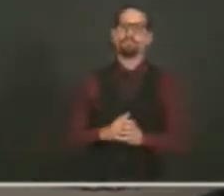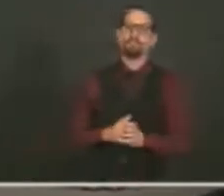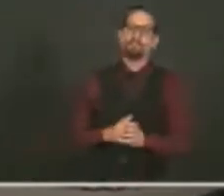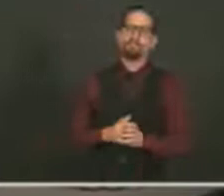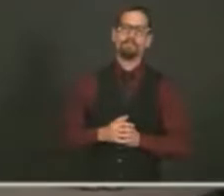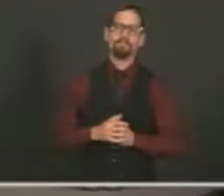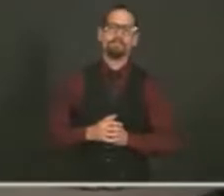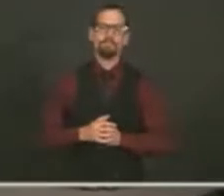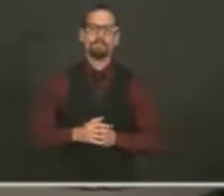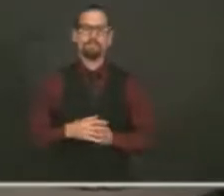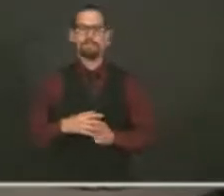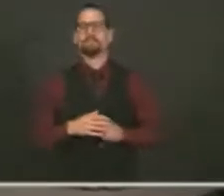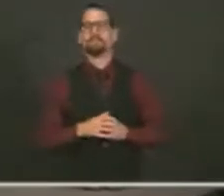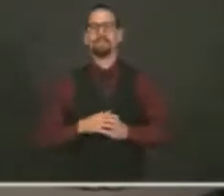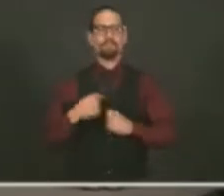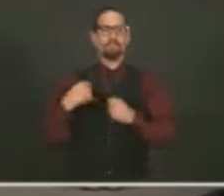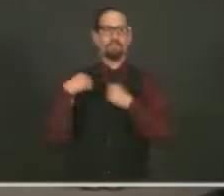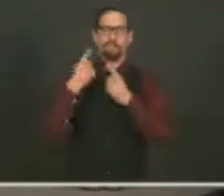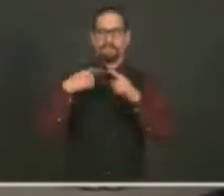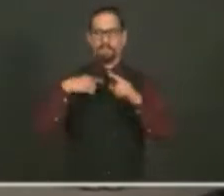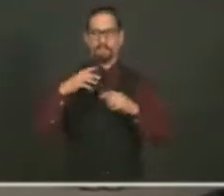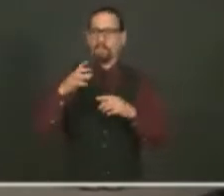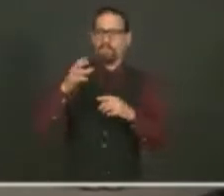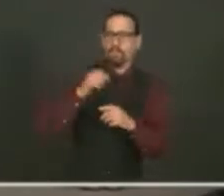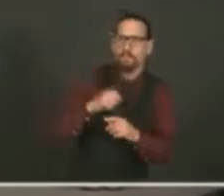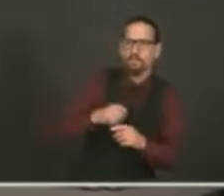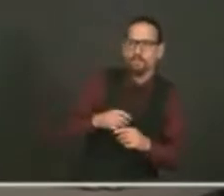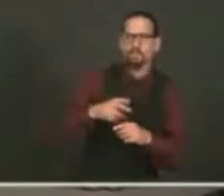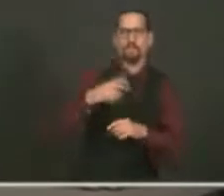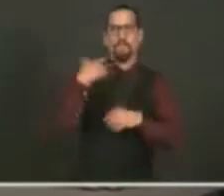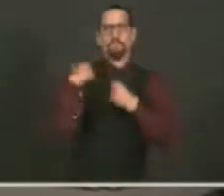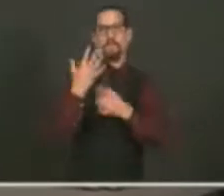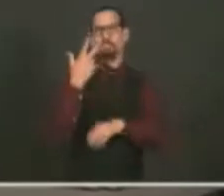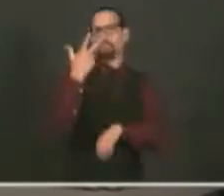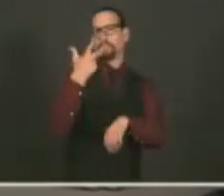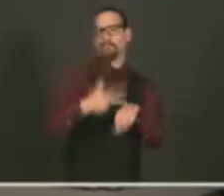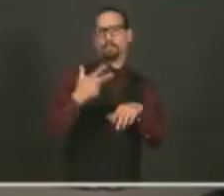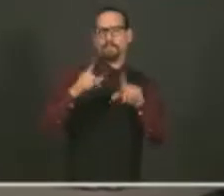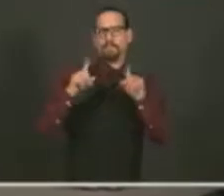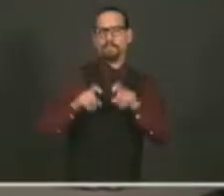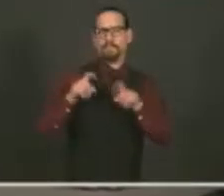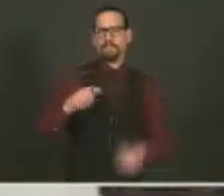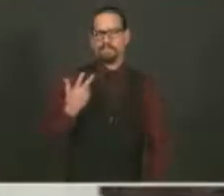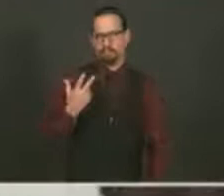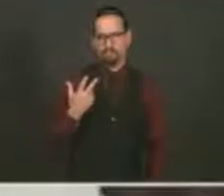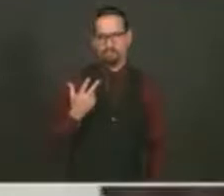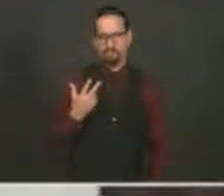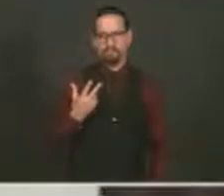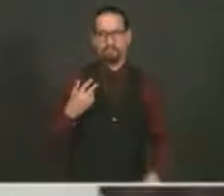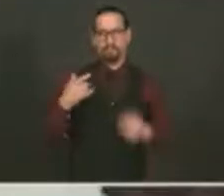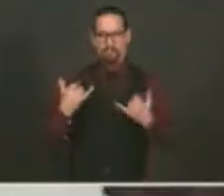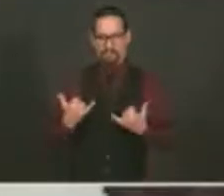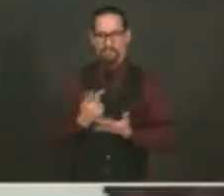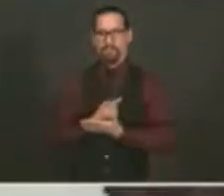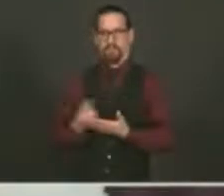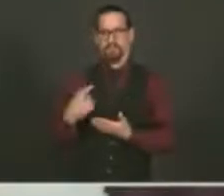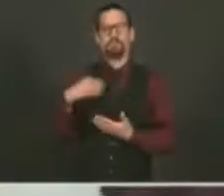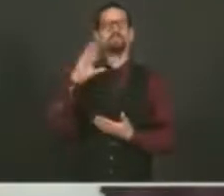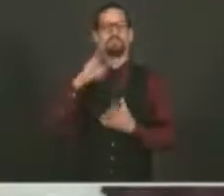So I've been tested 3 times, and we're going to start this week on a weekly